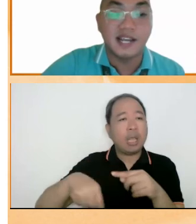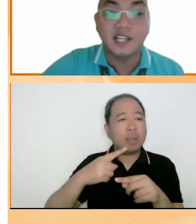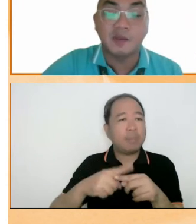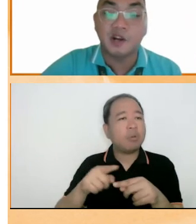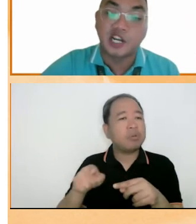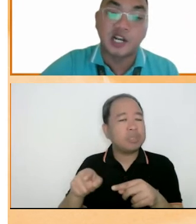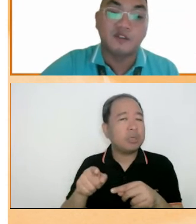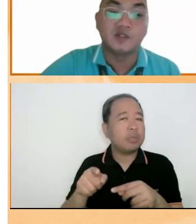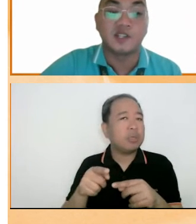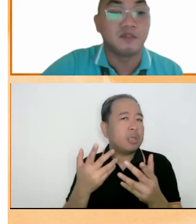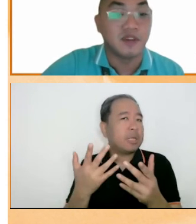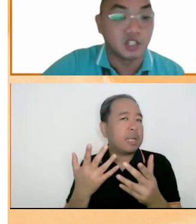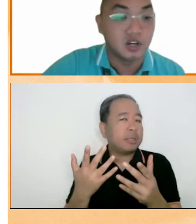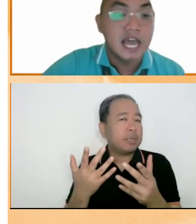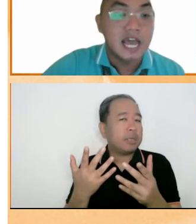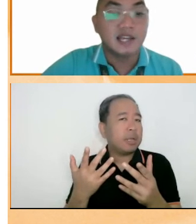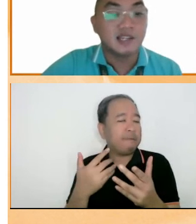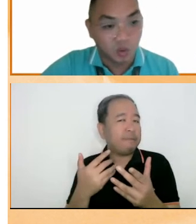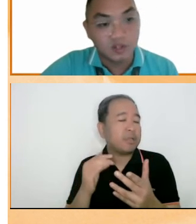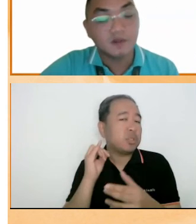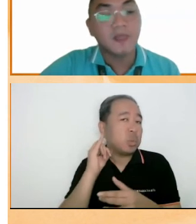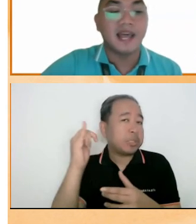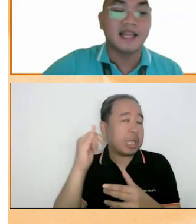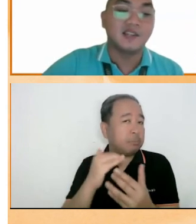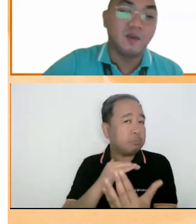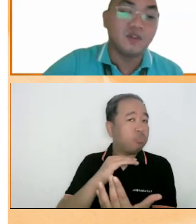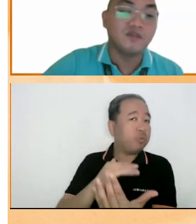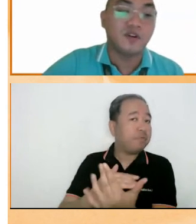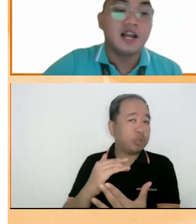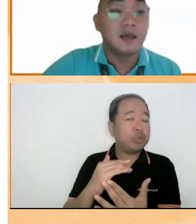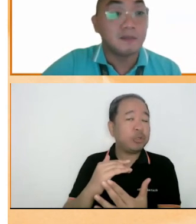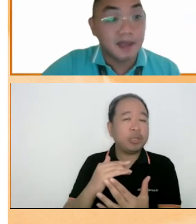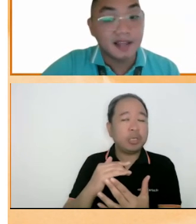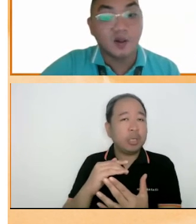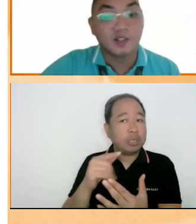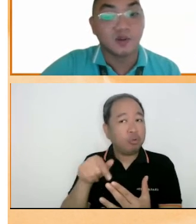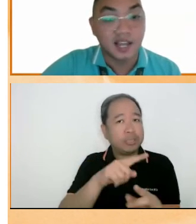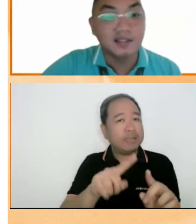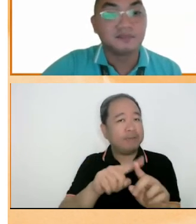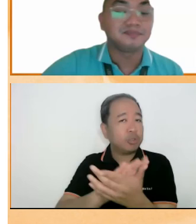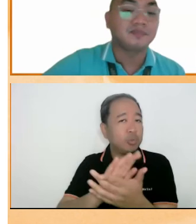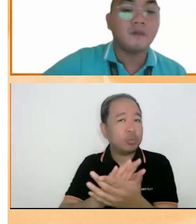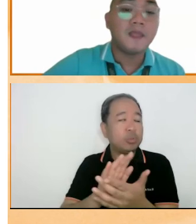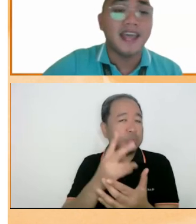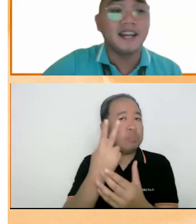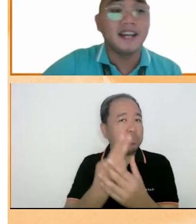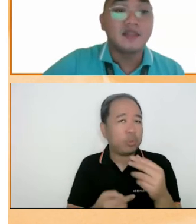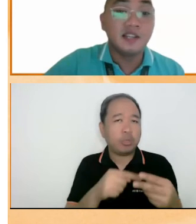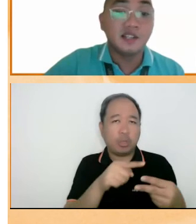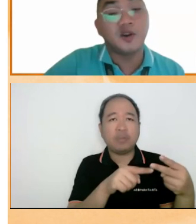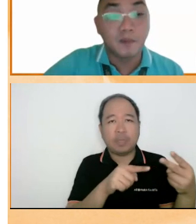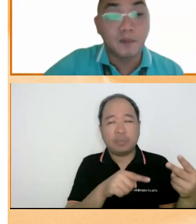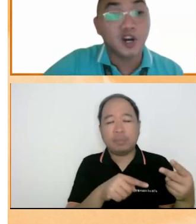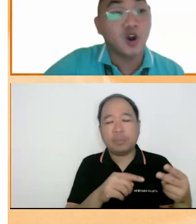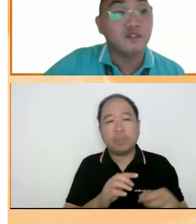Suicide, a gatekeeper training for suicide prevention in schools. And that is both for DepEd and also CHED. And these